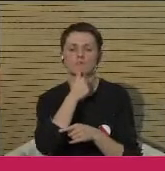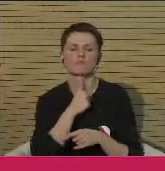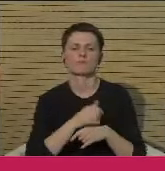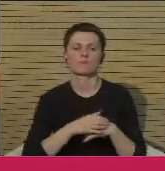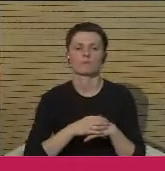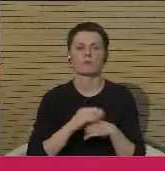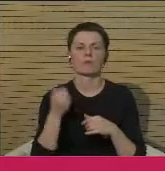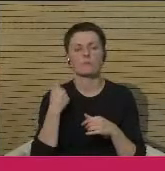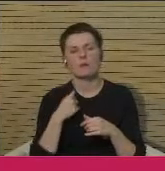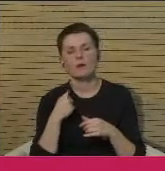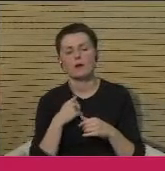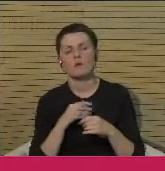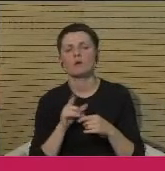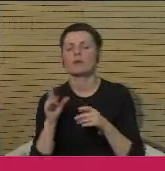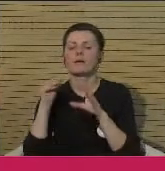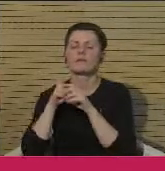more